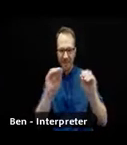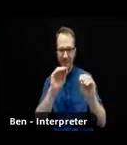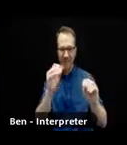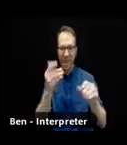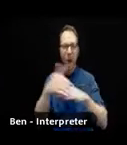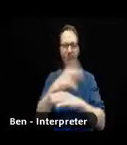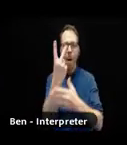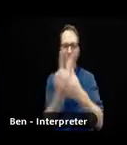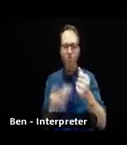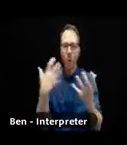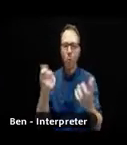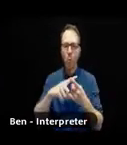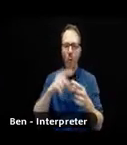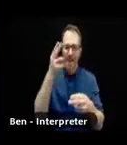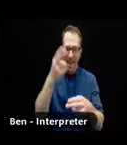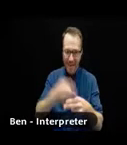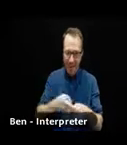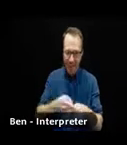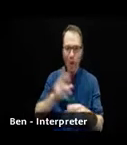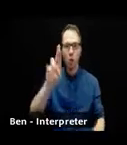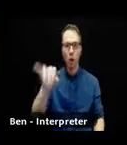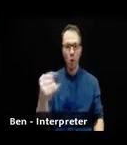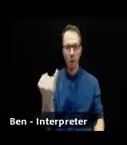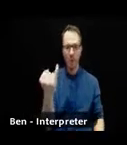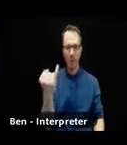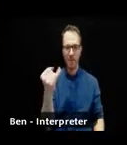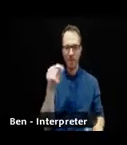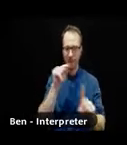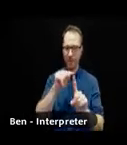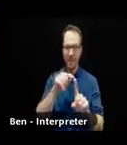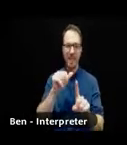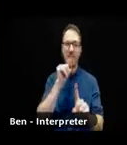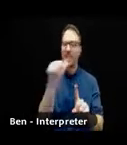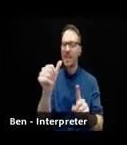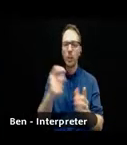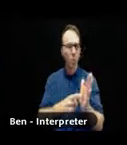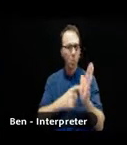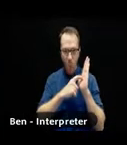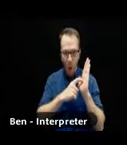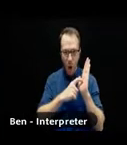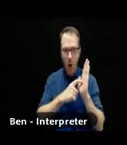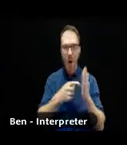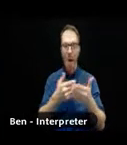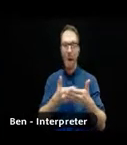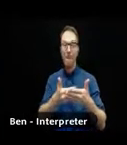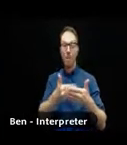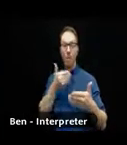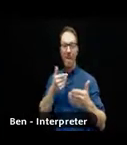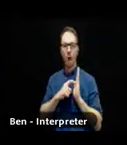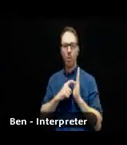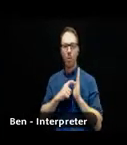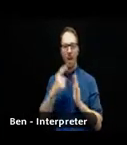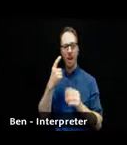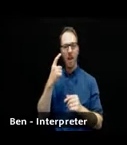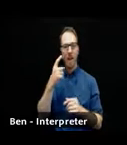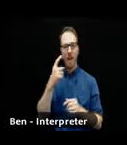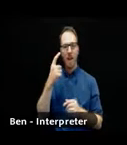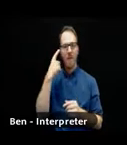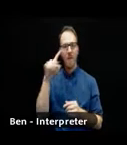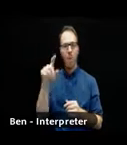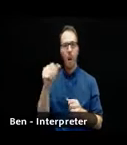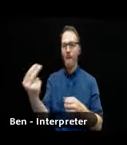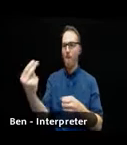And so I just want to name that restorative justice doesn't require as a prerequisite for or for